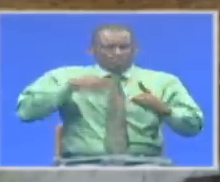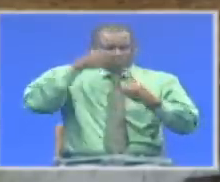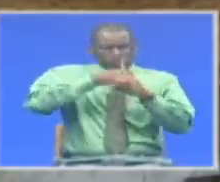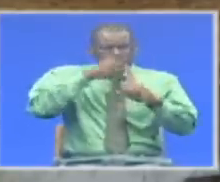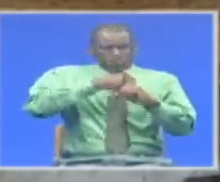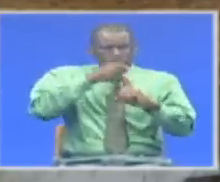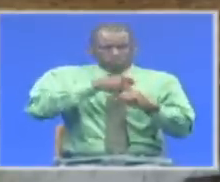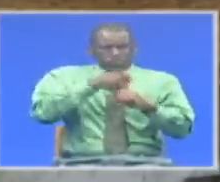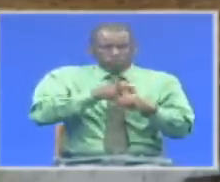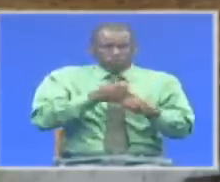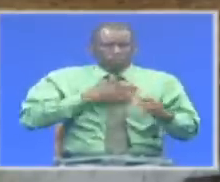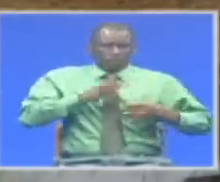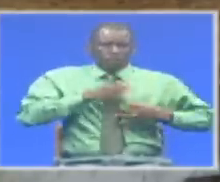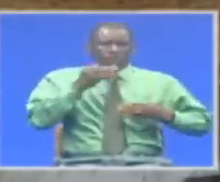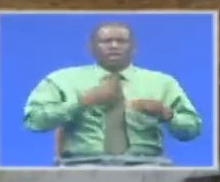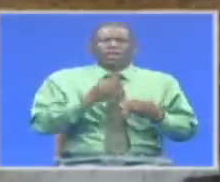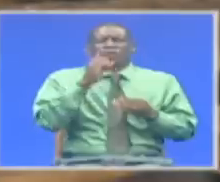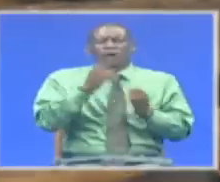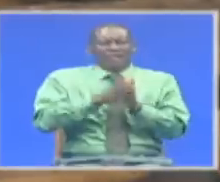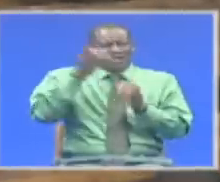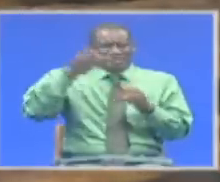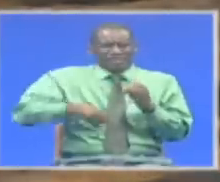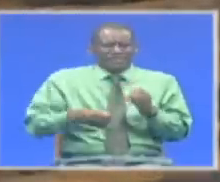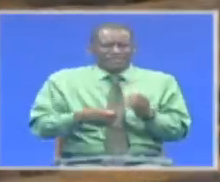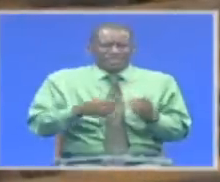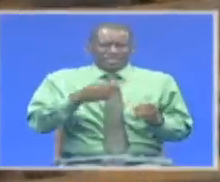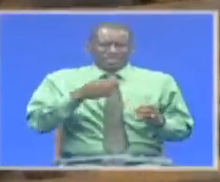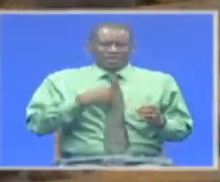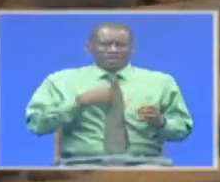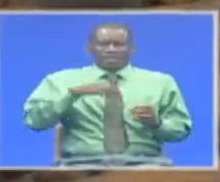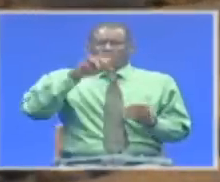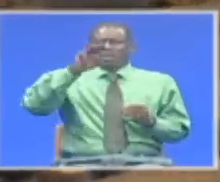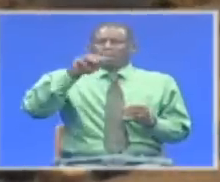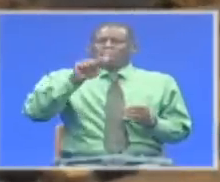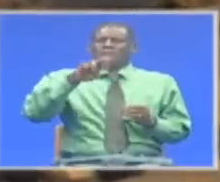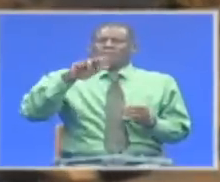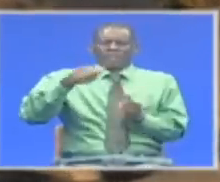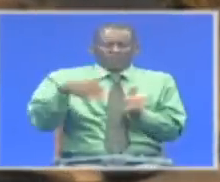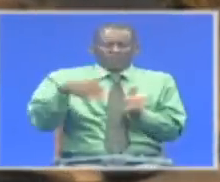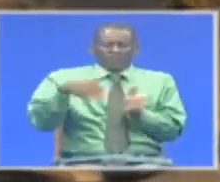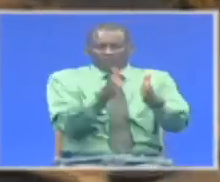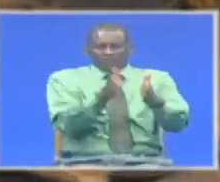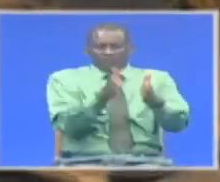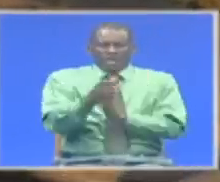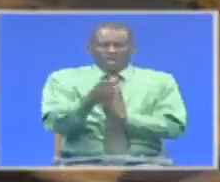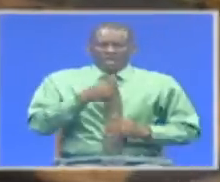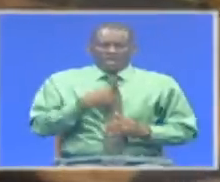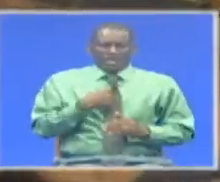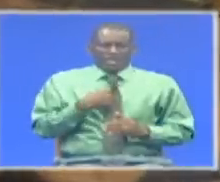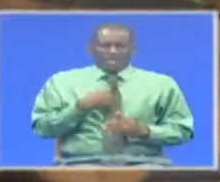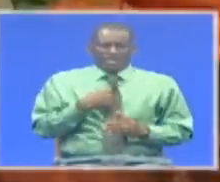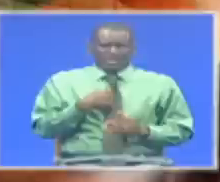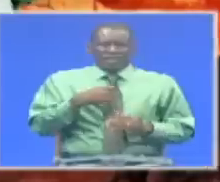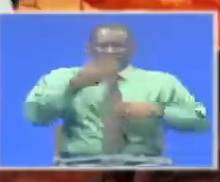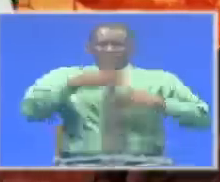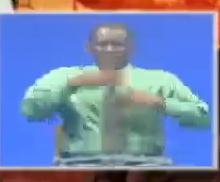my soul has been won and lost. I am the Mara River, and I am